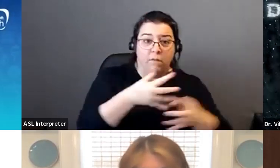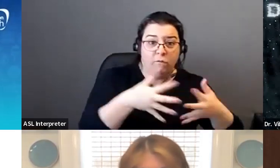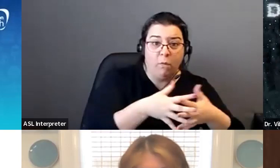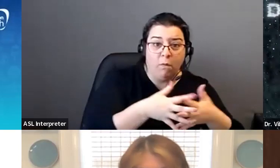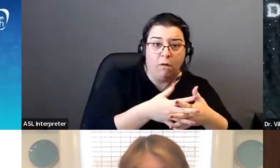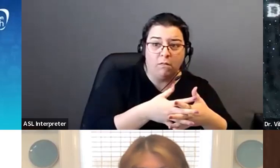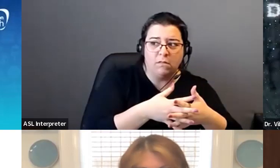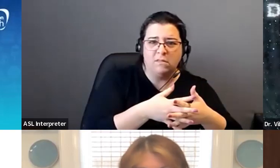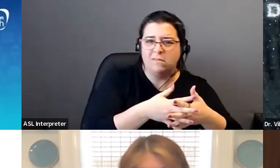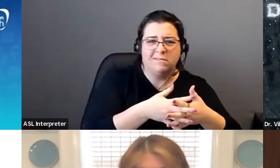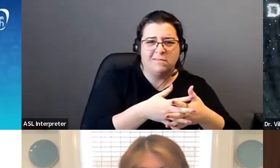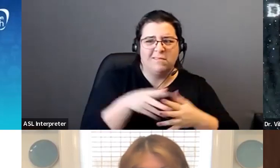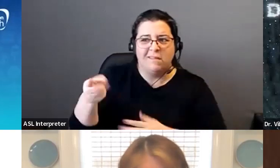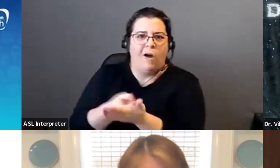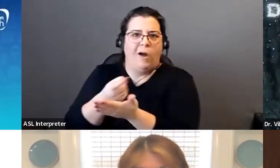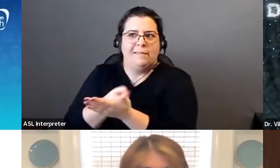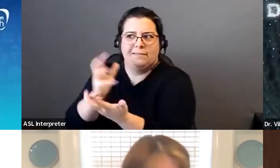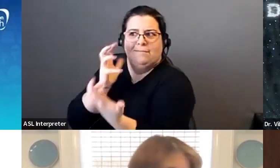where the listening is critical.